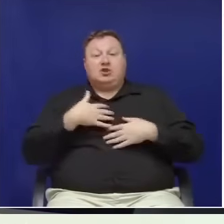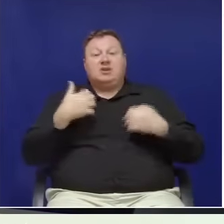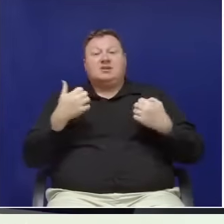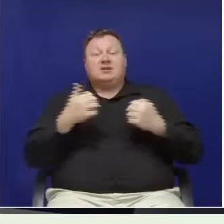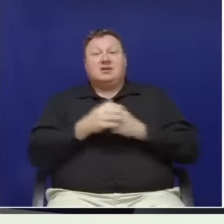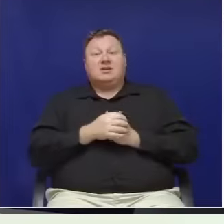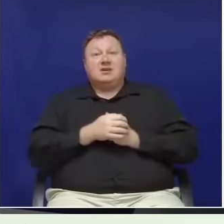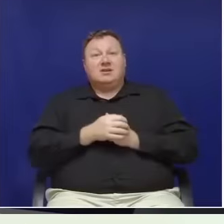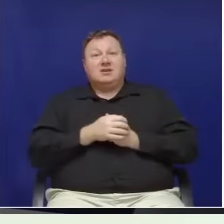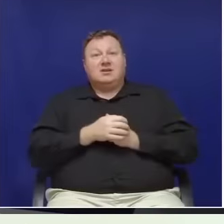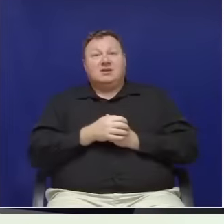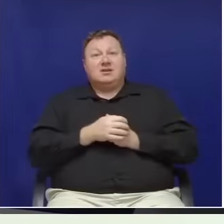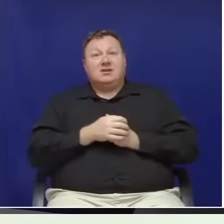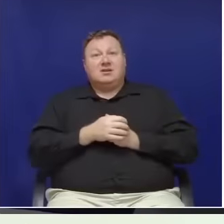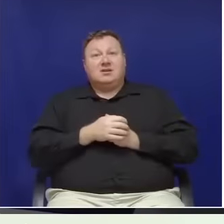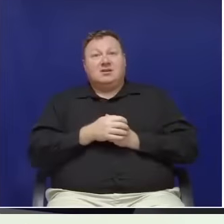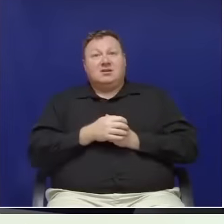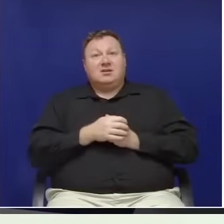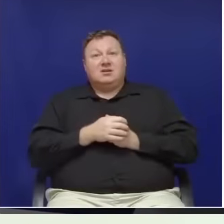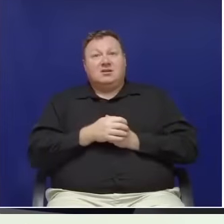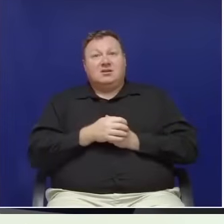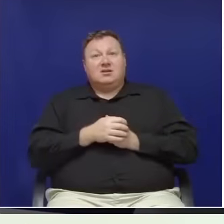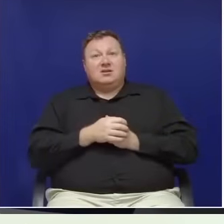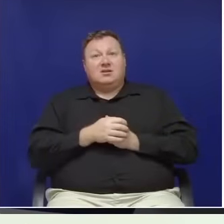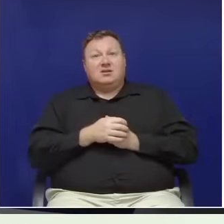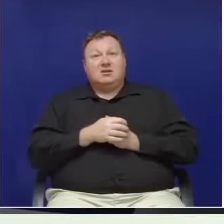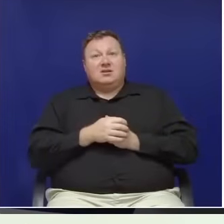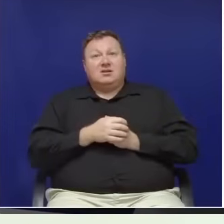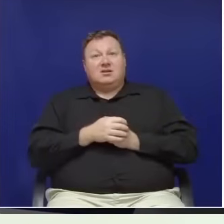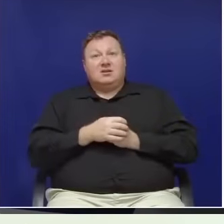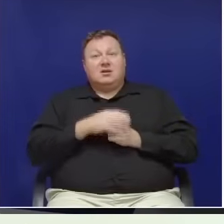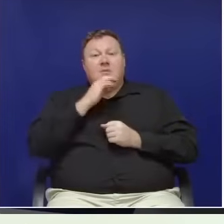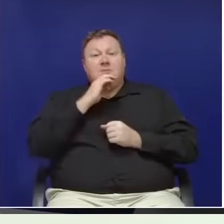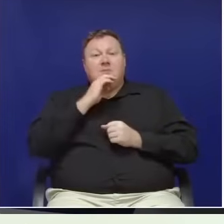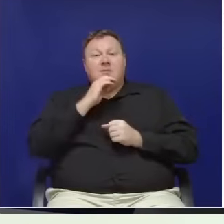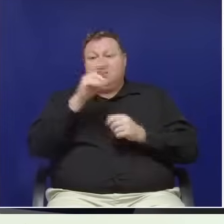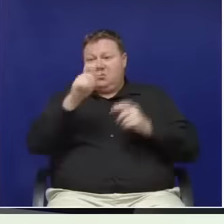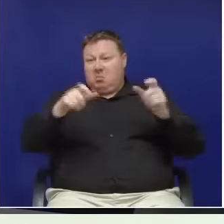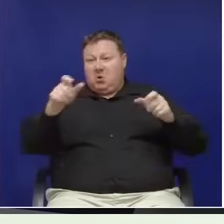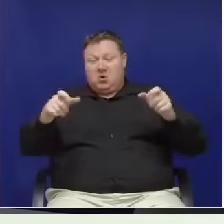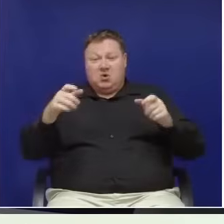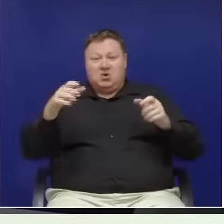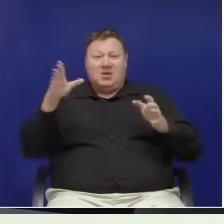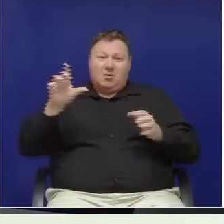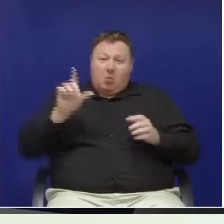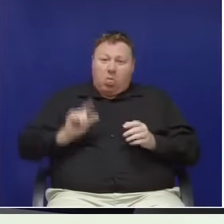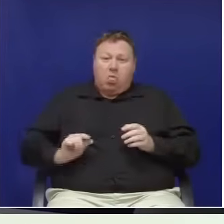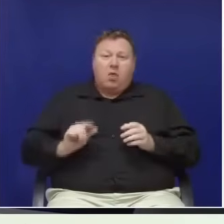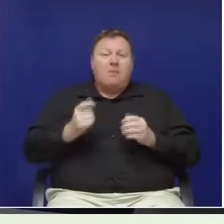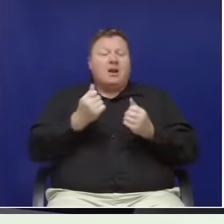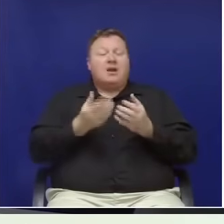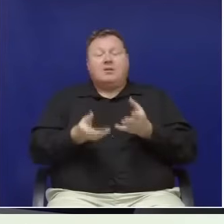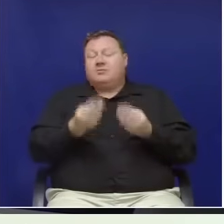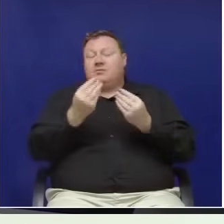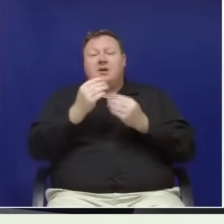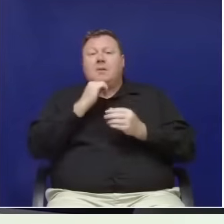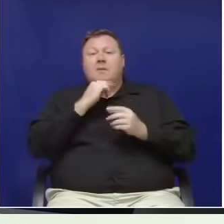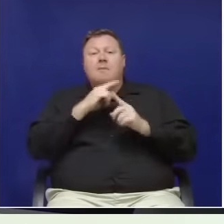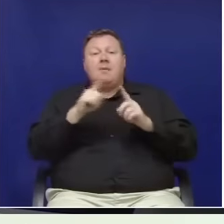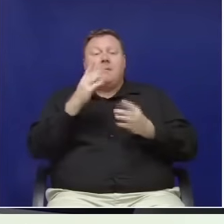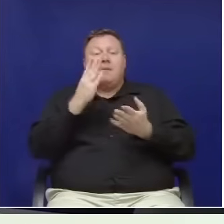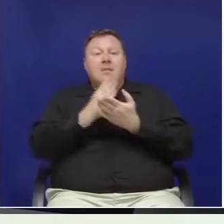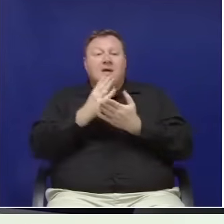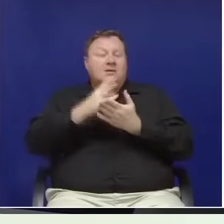I say that our officials should get less, but that must be considered when we ask